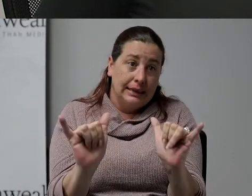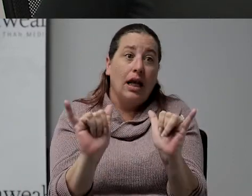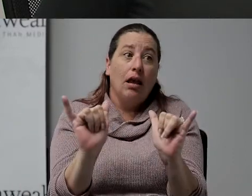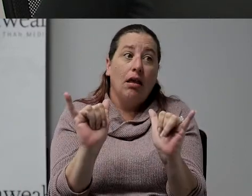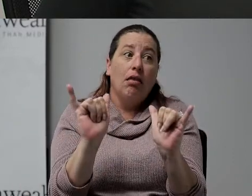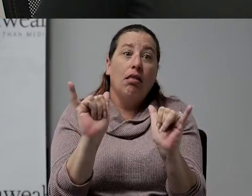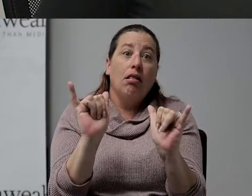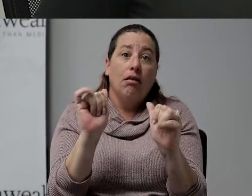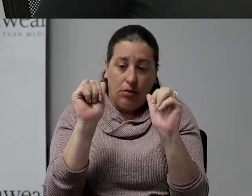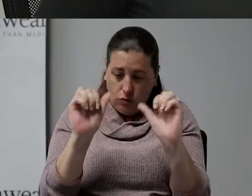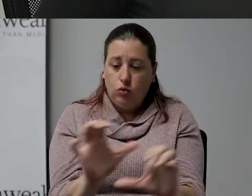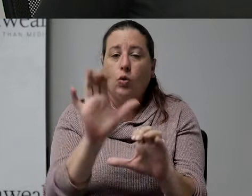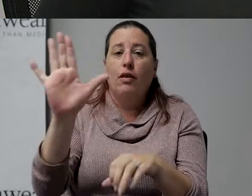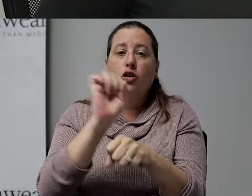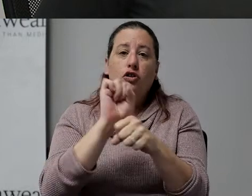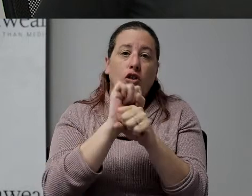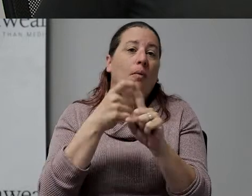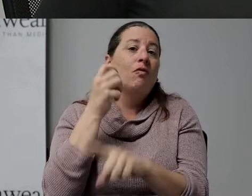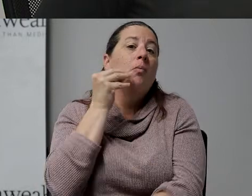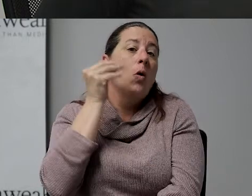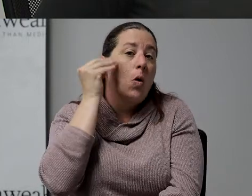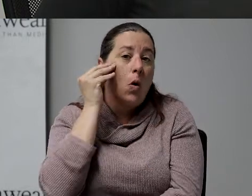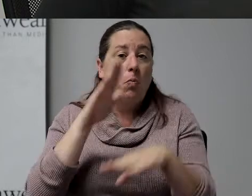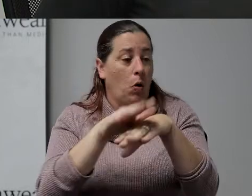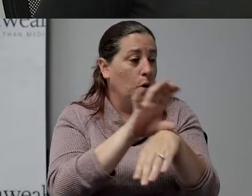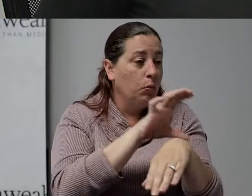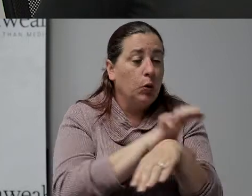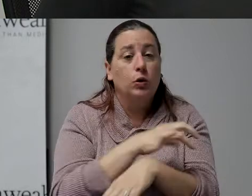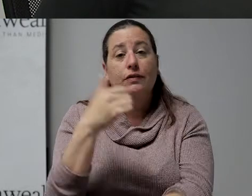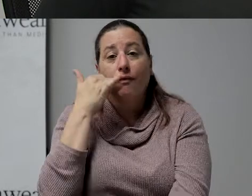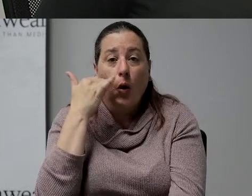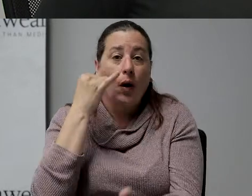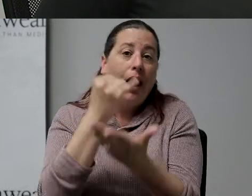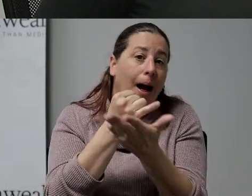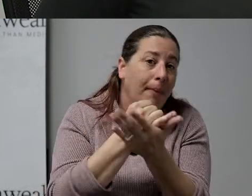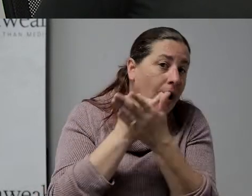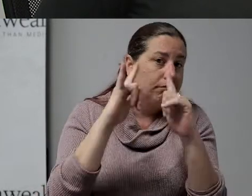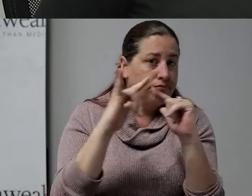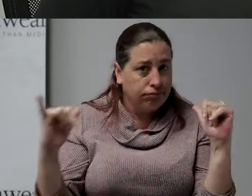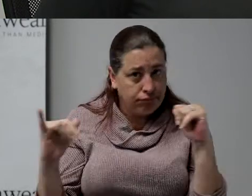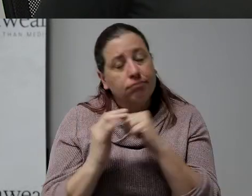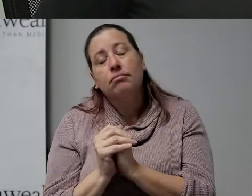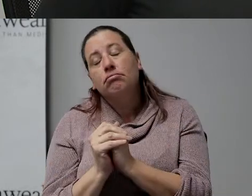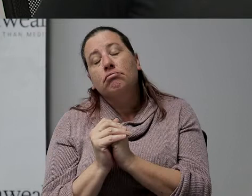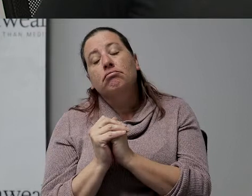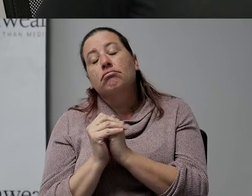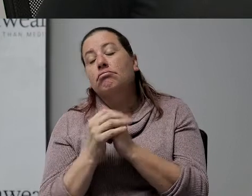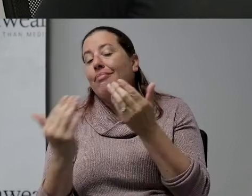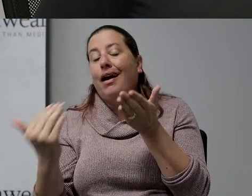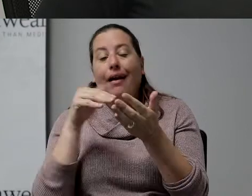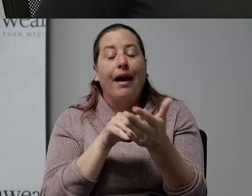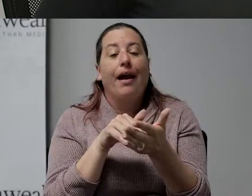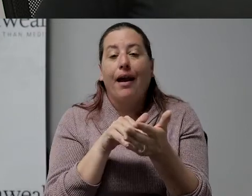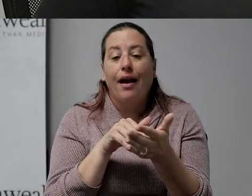job from home on their computers, on their phones, on iPads, things of that nature. So yeah, again, just out